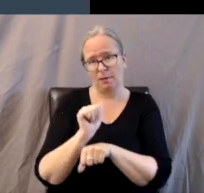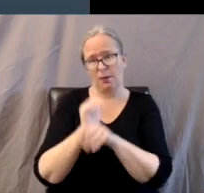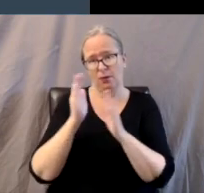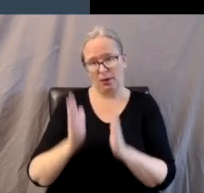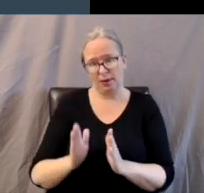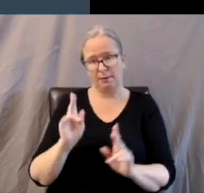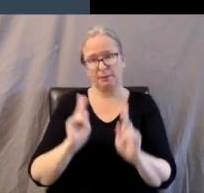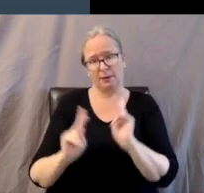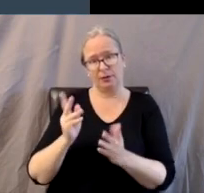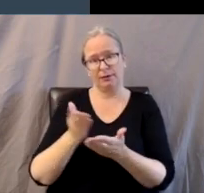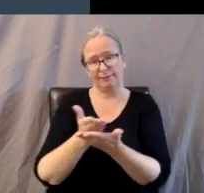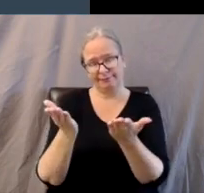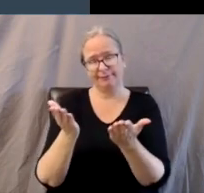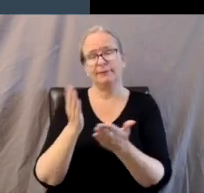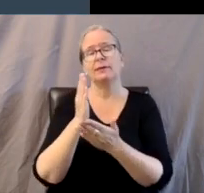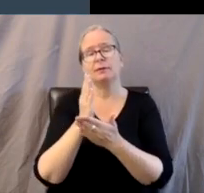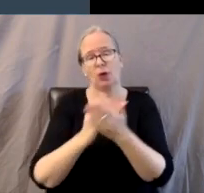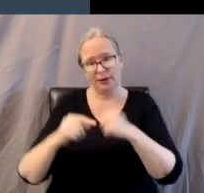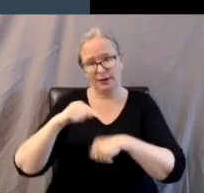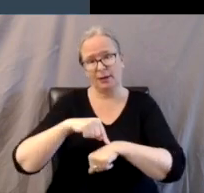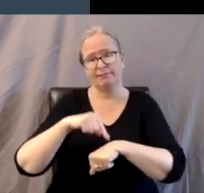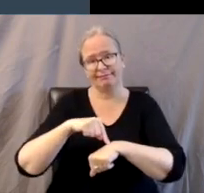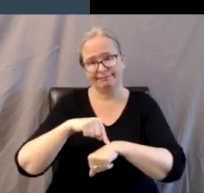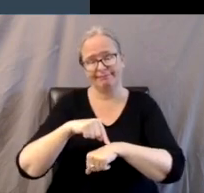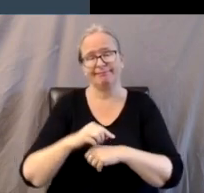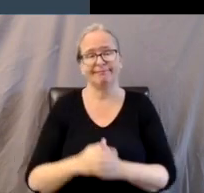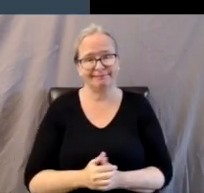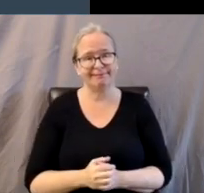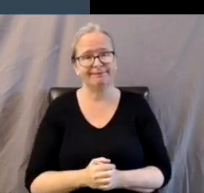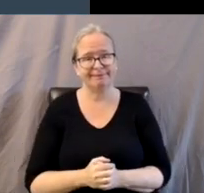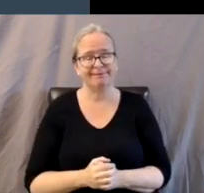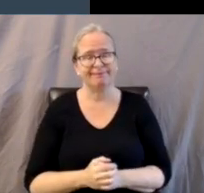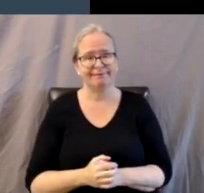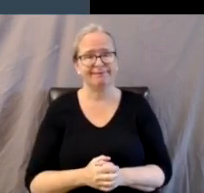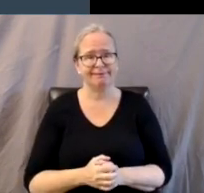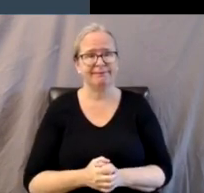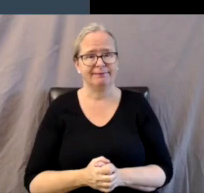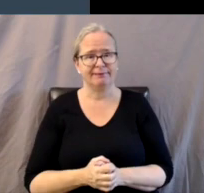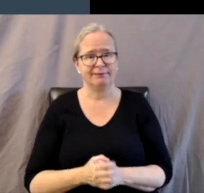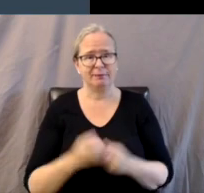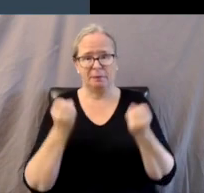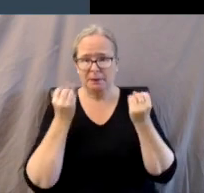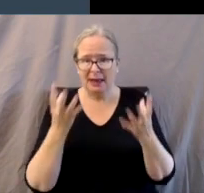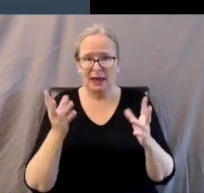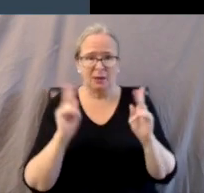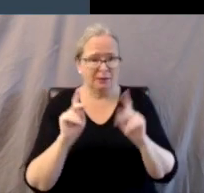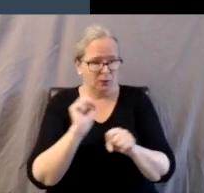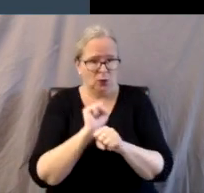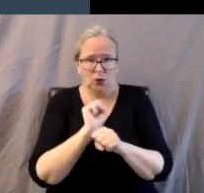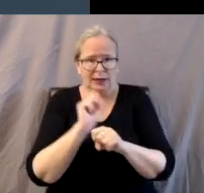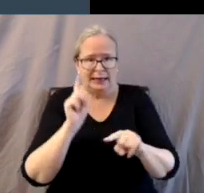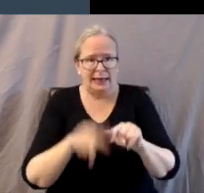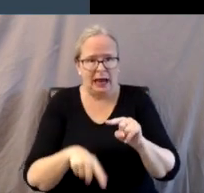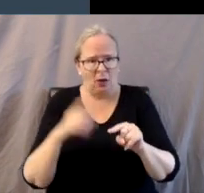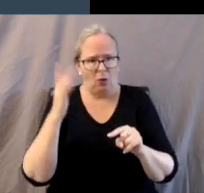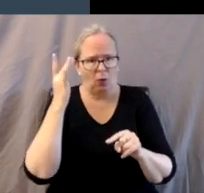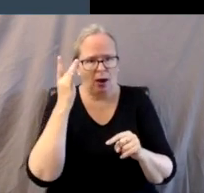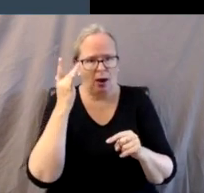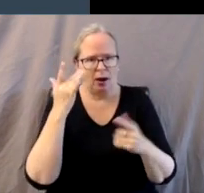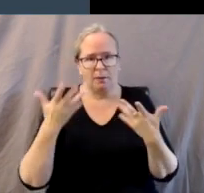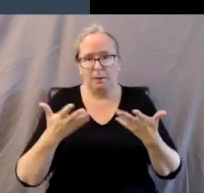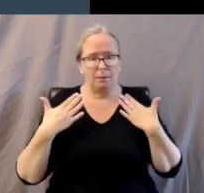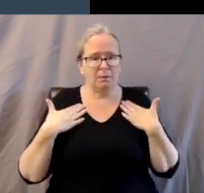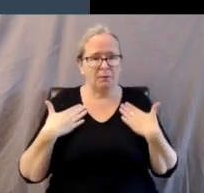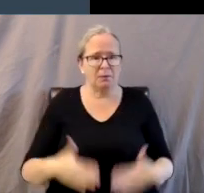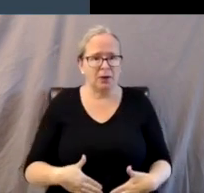years. Many people cannot work because of their health or abilities. So we have to how do we